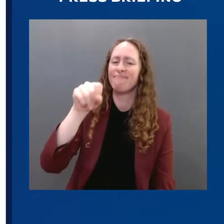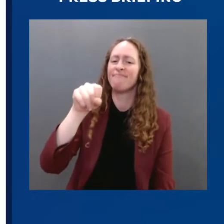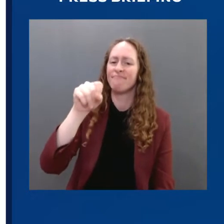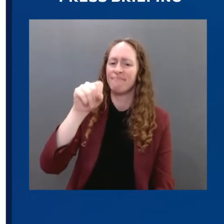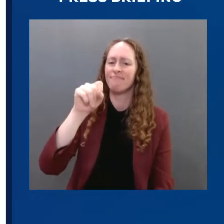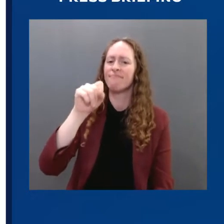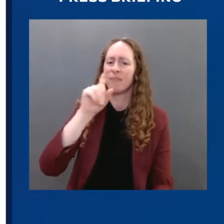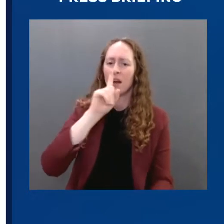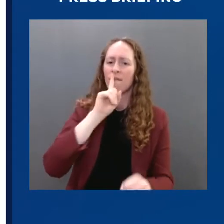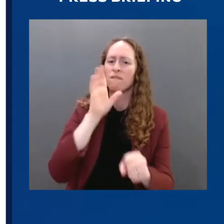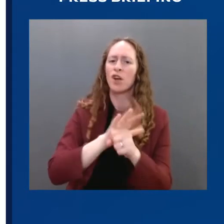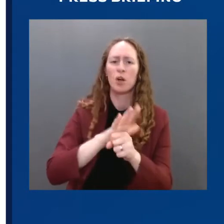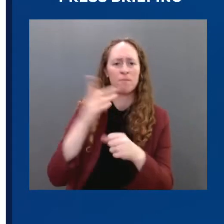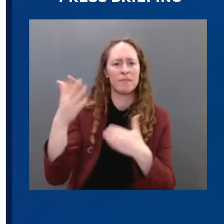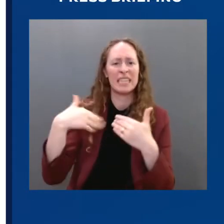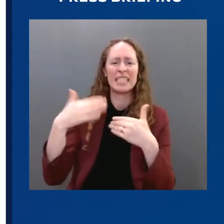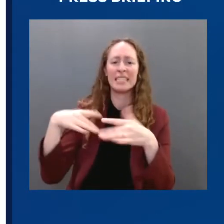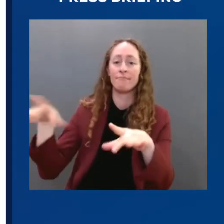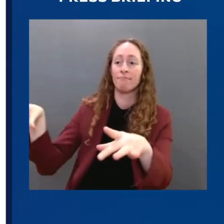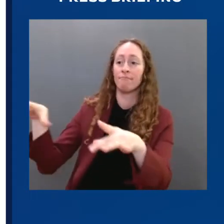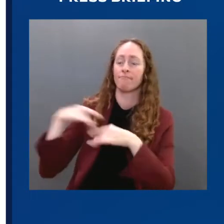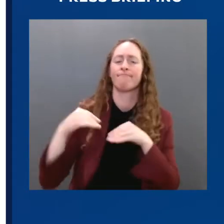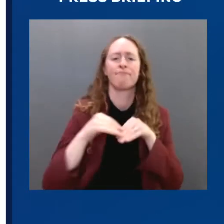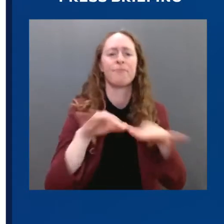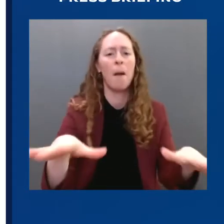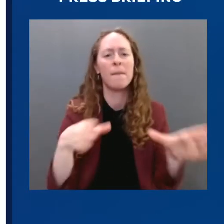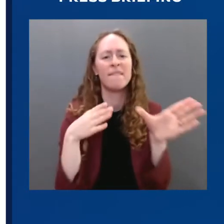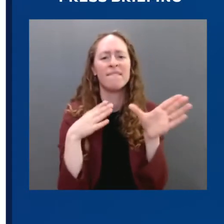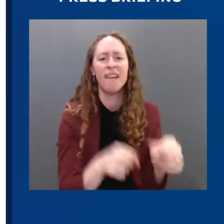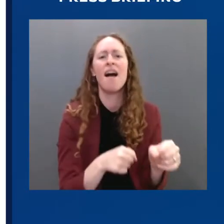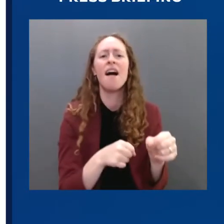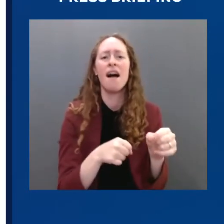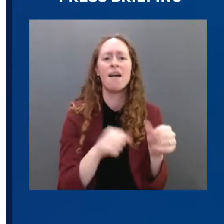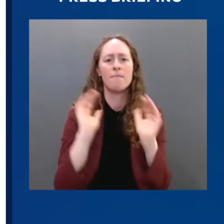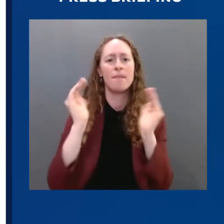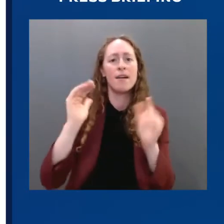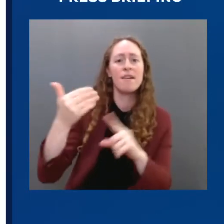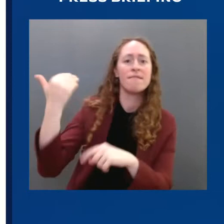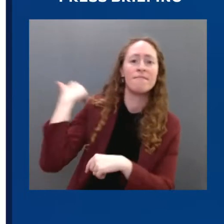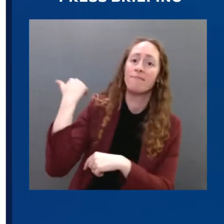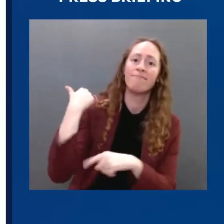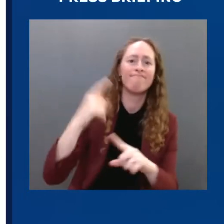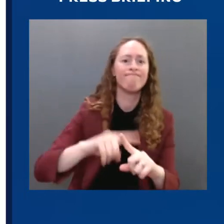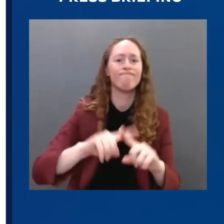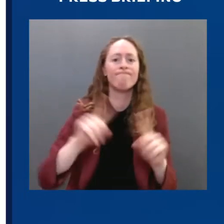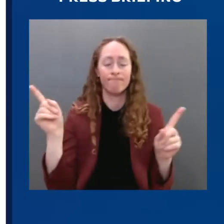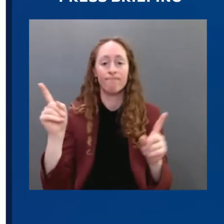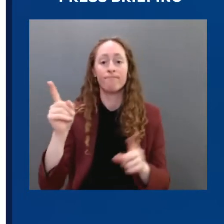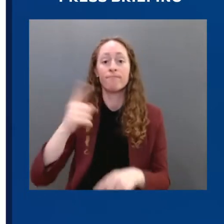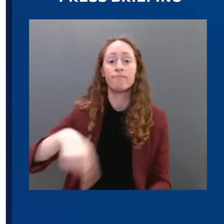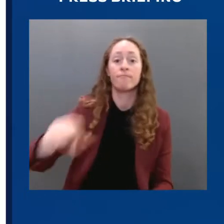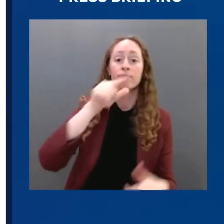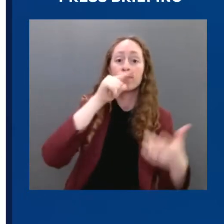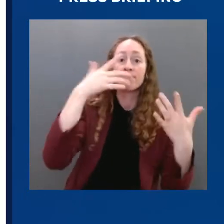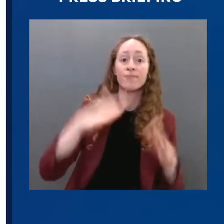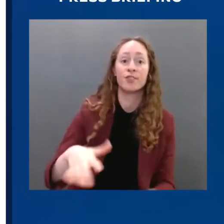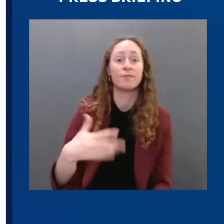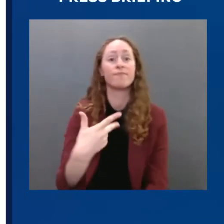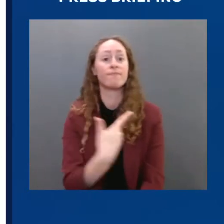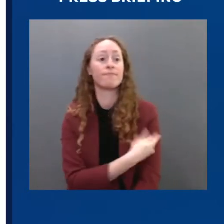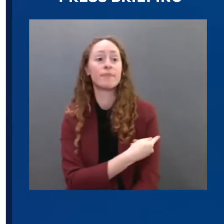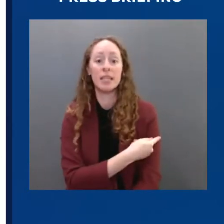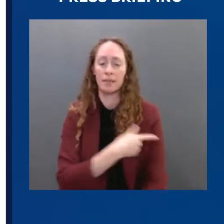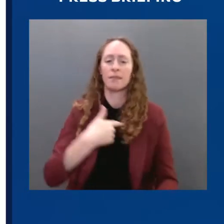evades neutralizing antibodies induced in people by vaccination and infection. But the